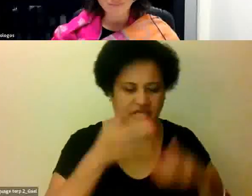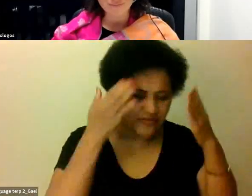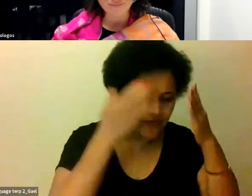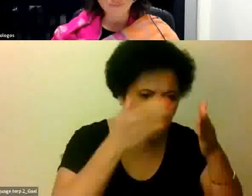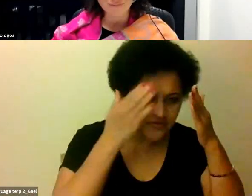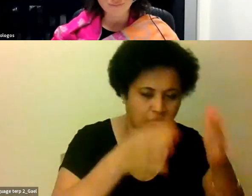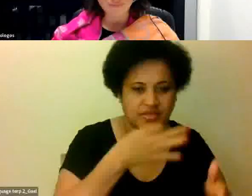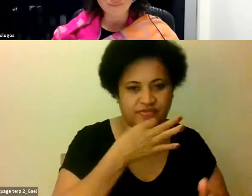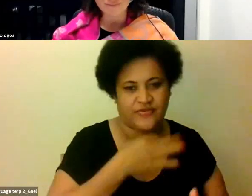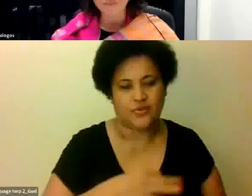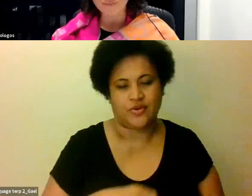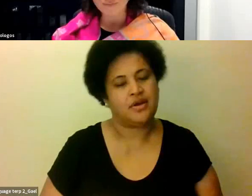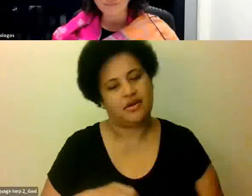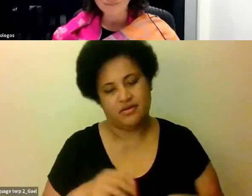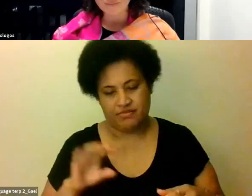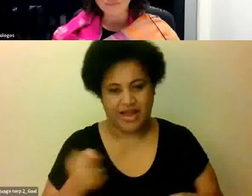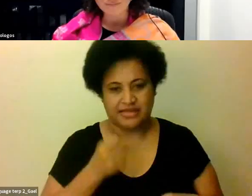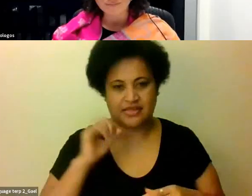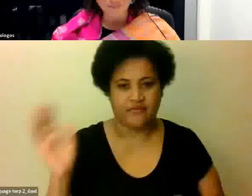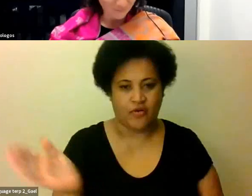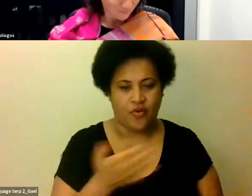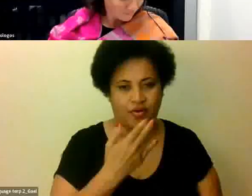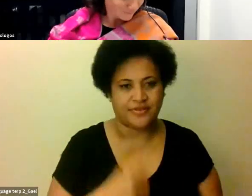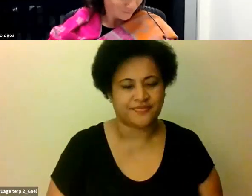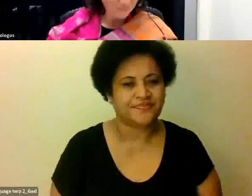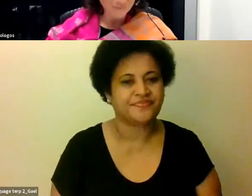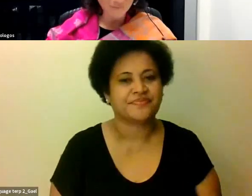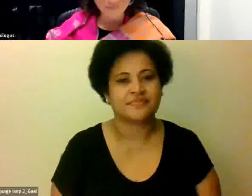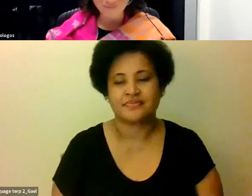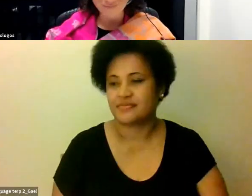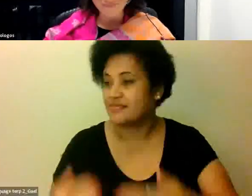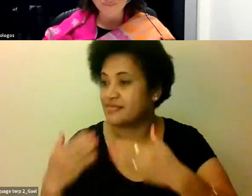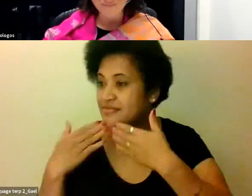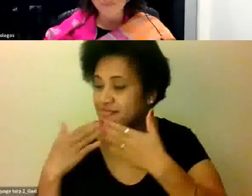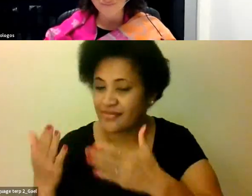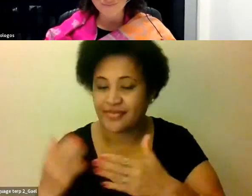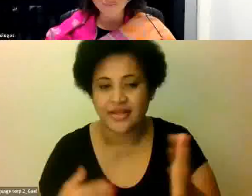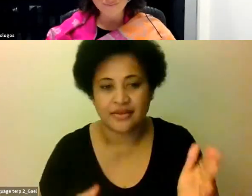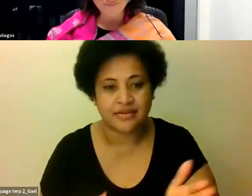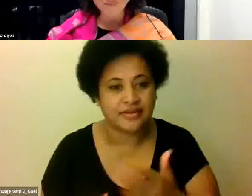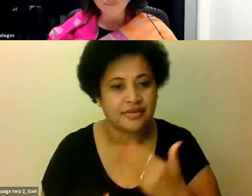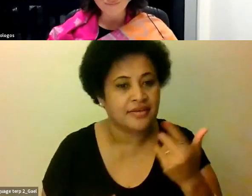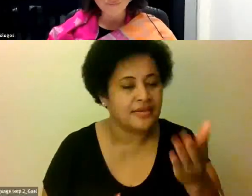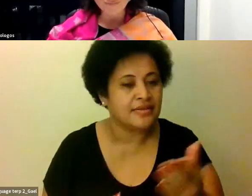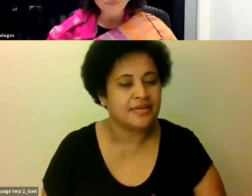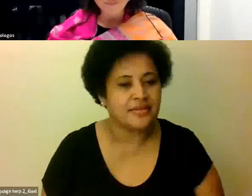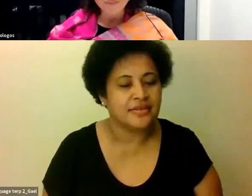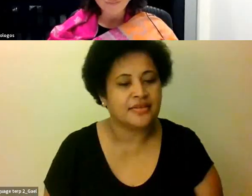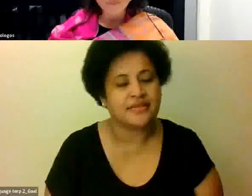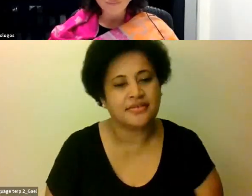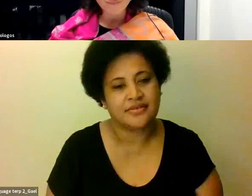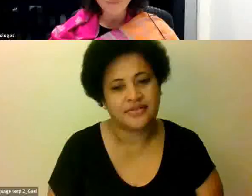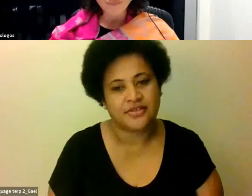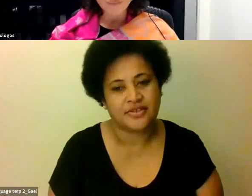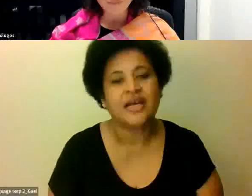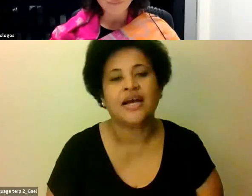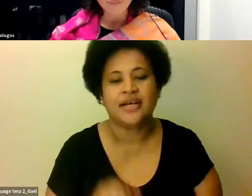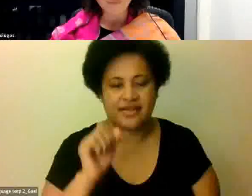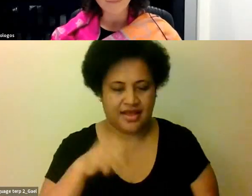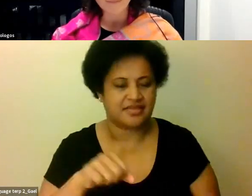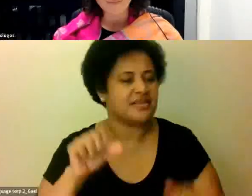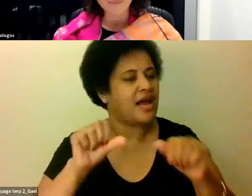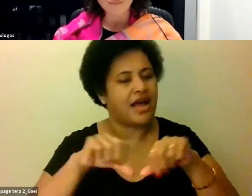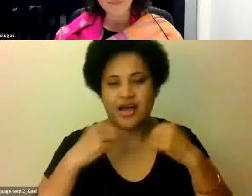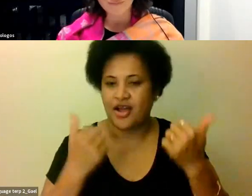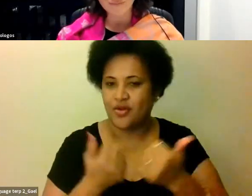Thank you, Zoe. Thank you so much. Harpreet, would you like to add? Thanks, Noah. Again, agree with everything that